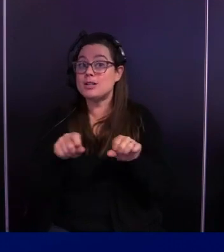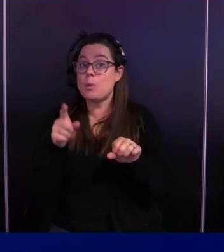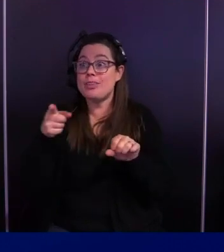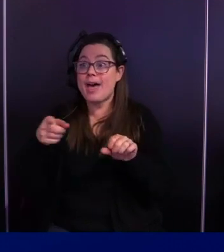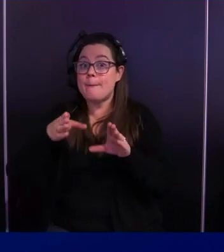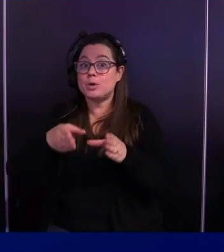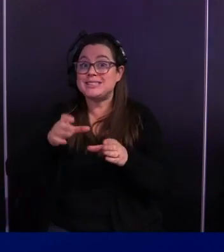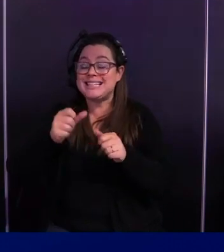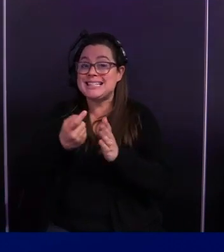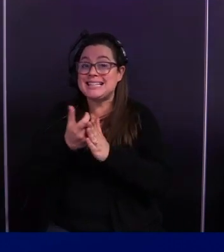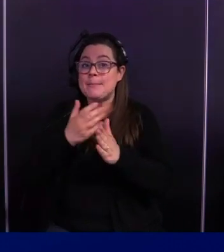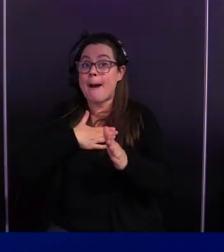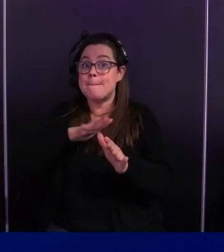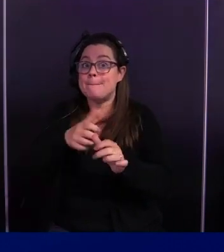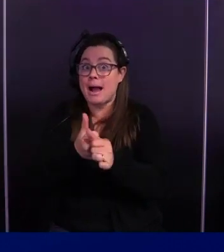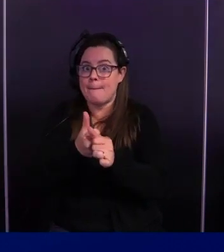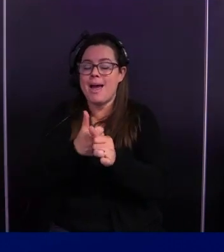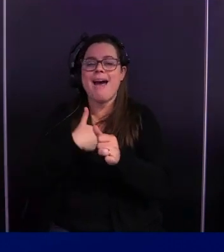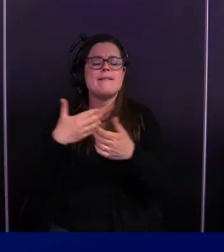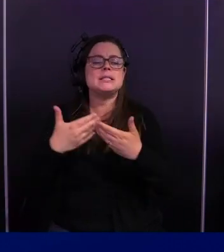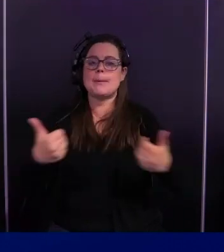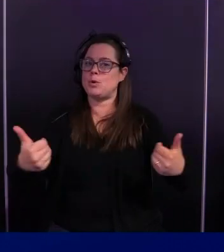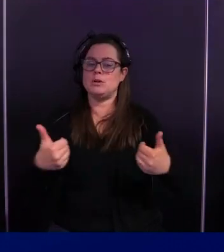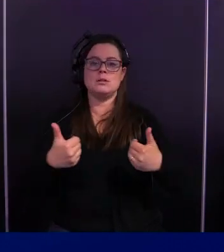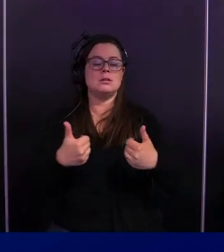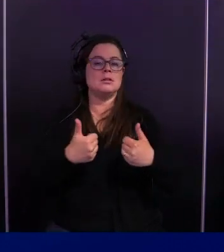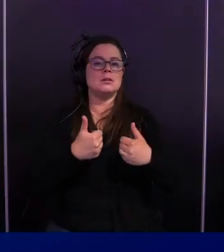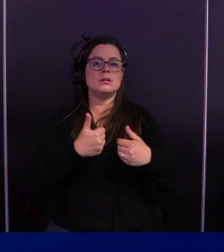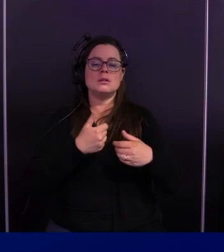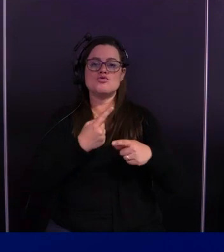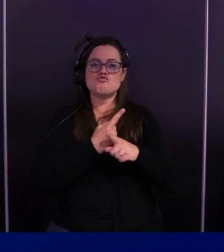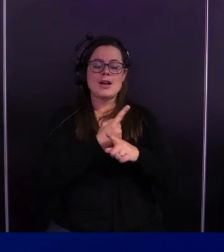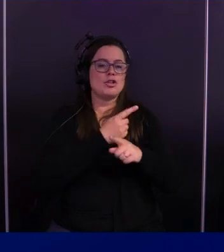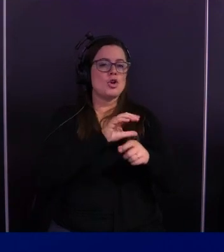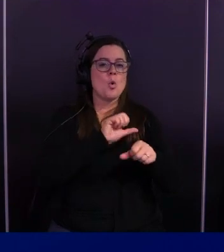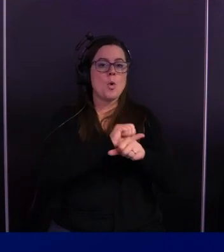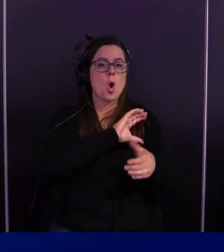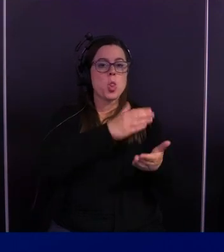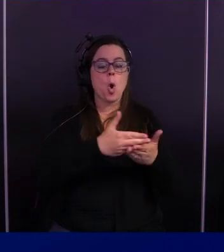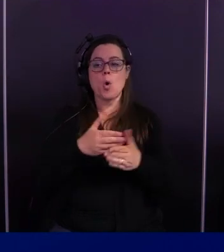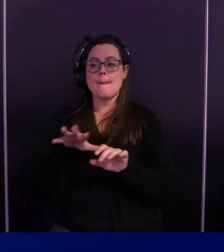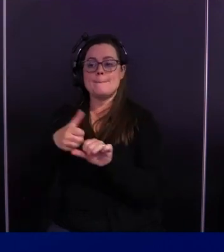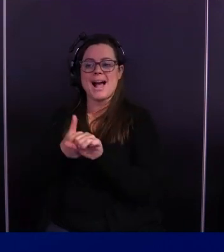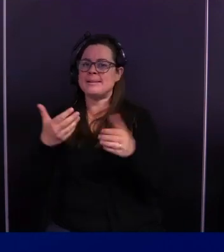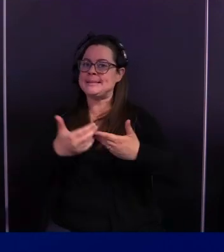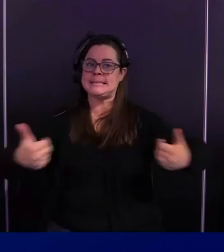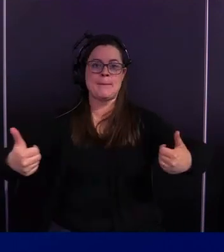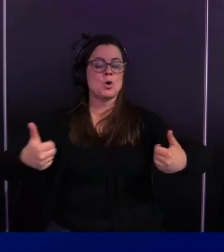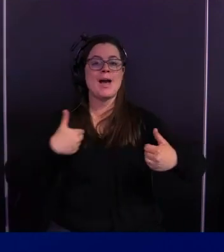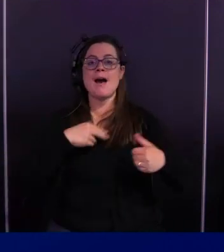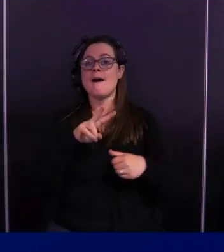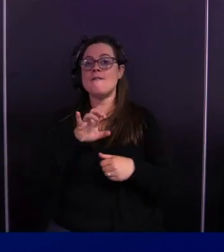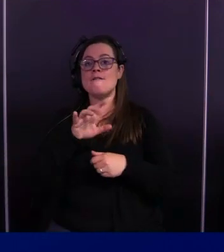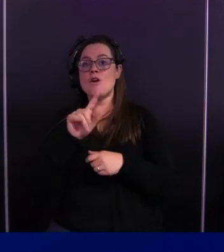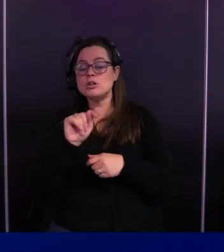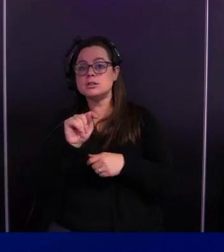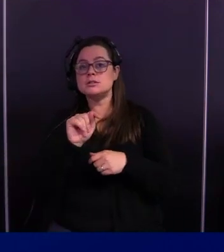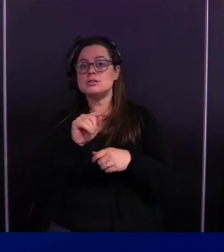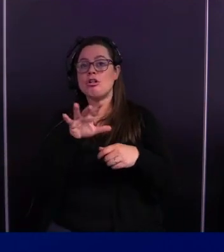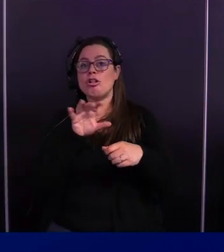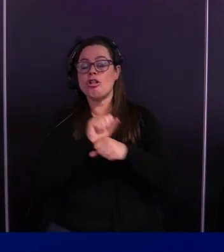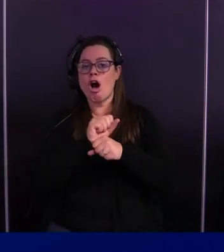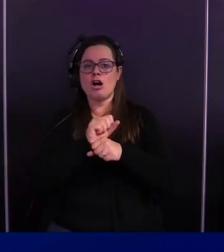that separation. Have a backup, have it separate. Permissions, separate area, use some of the Vault Lock style things that we have